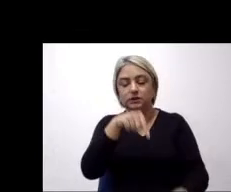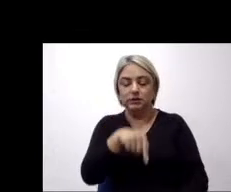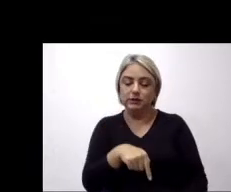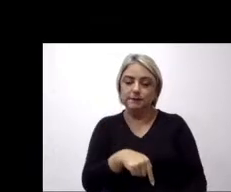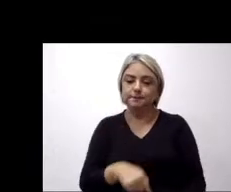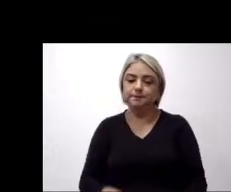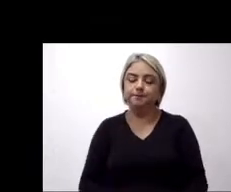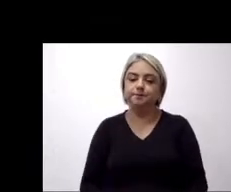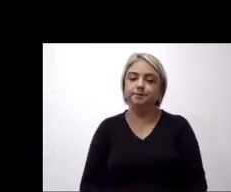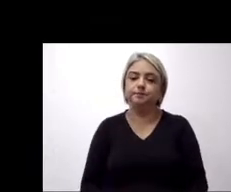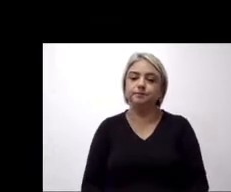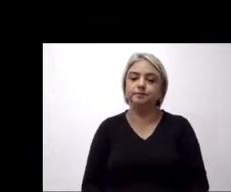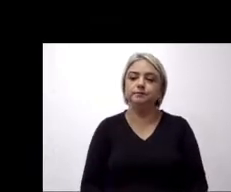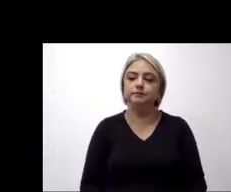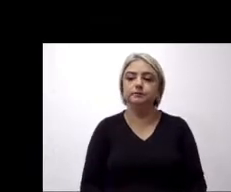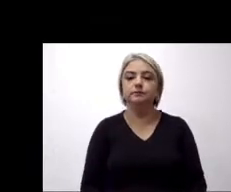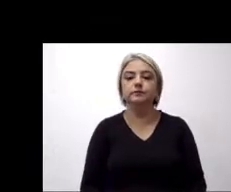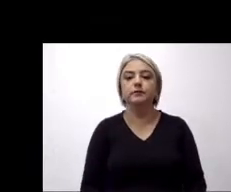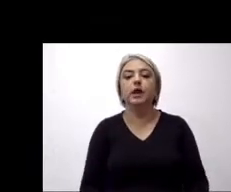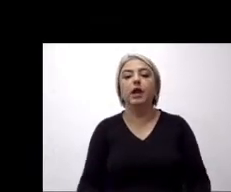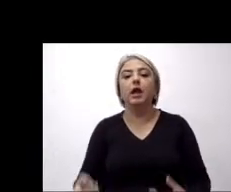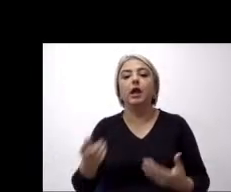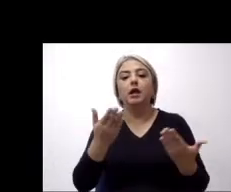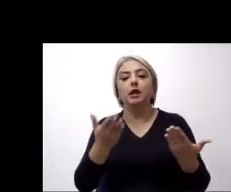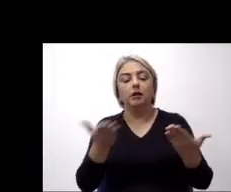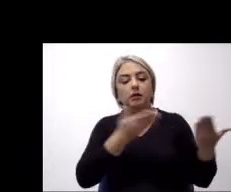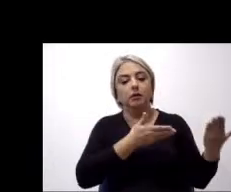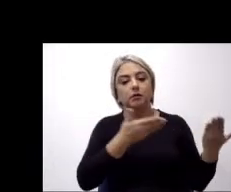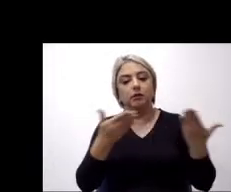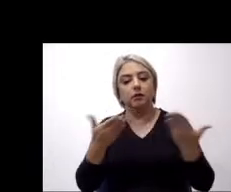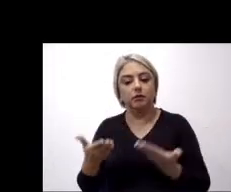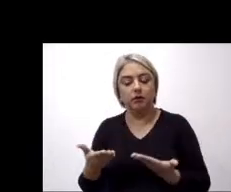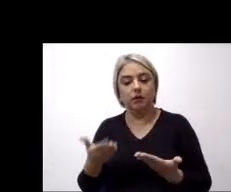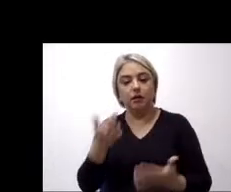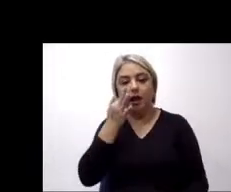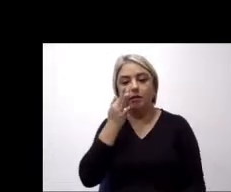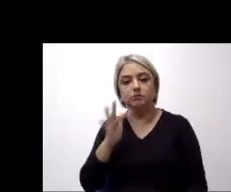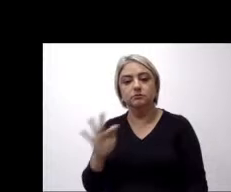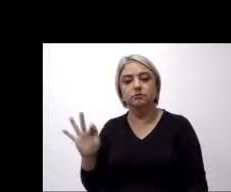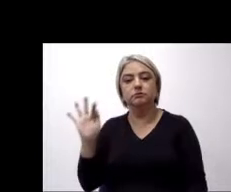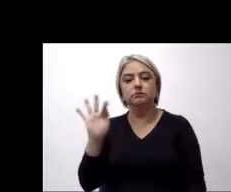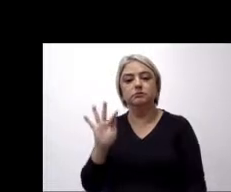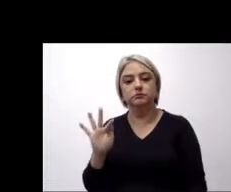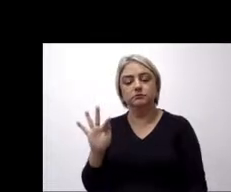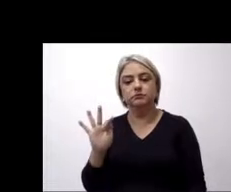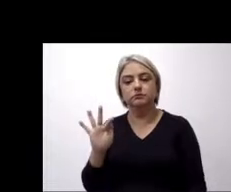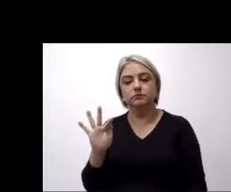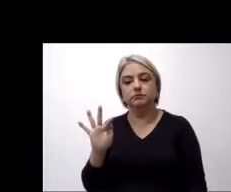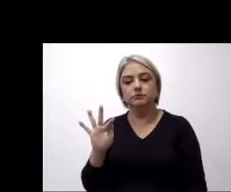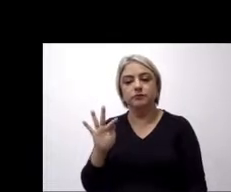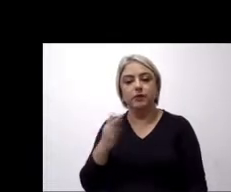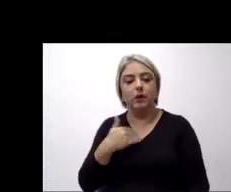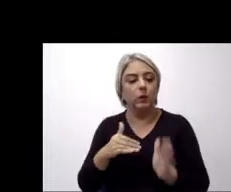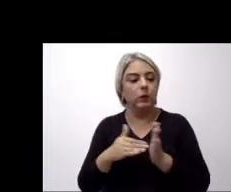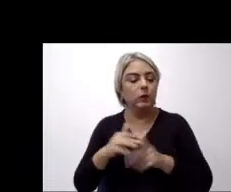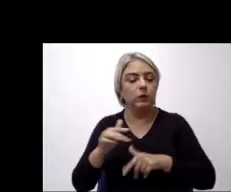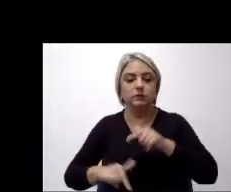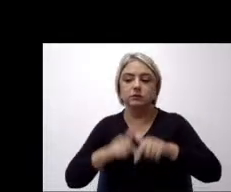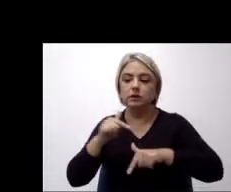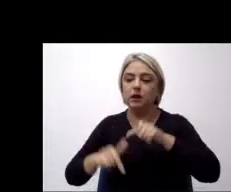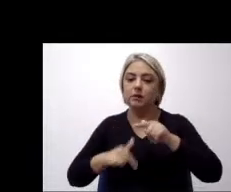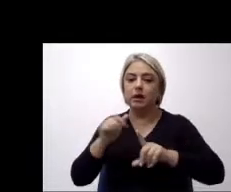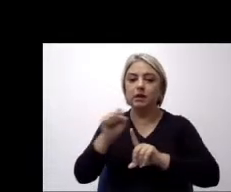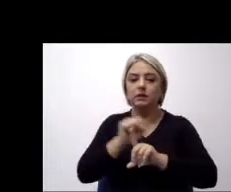Boltanski, there is Chateau Renaud, there is Cephai, there is so many people who work in sociology to try to find a new way